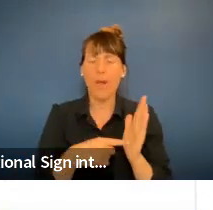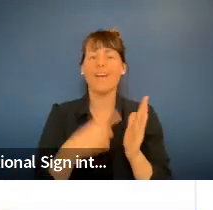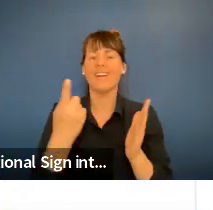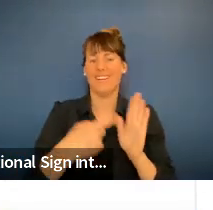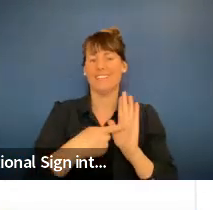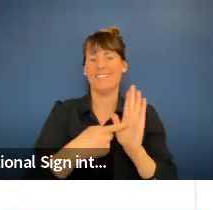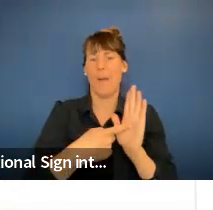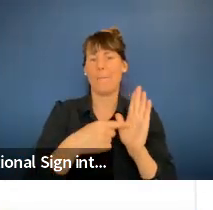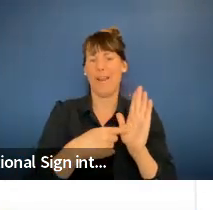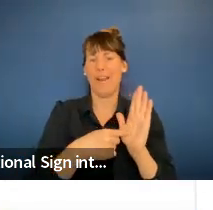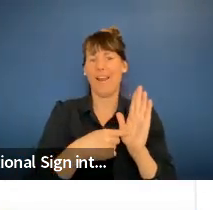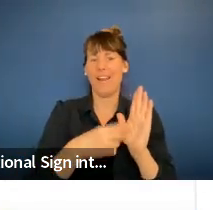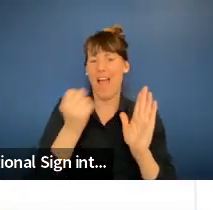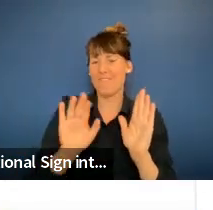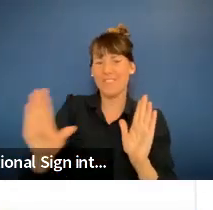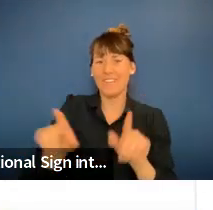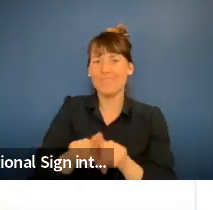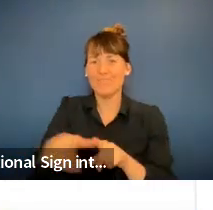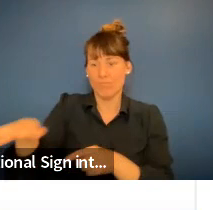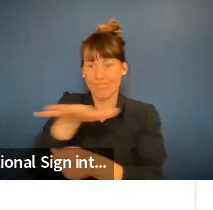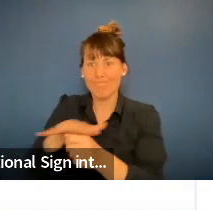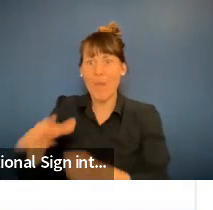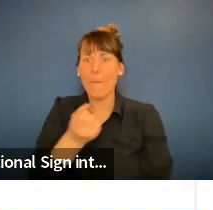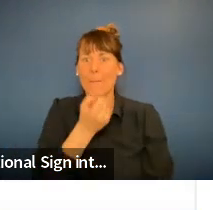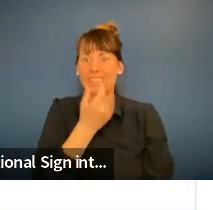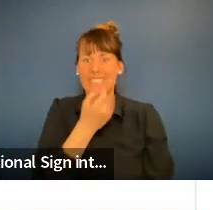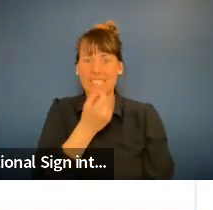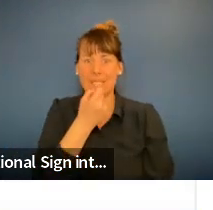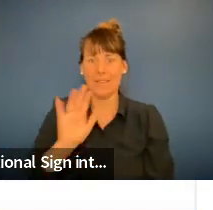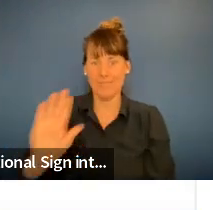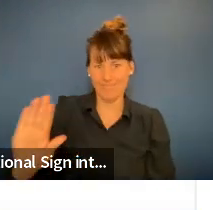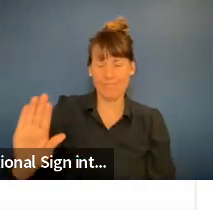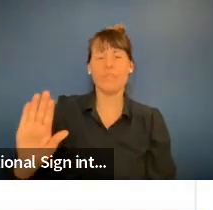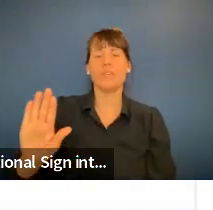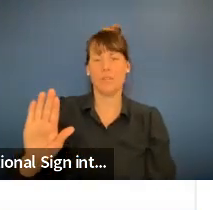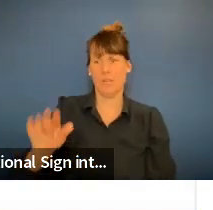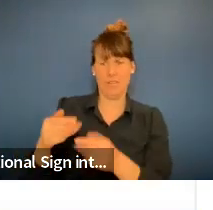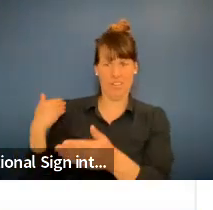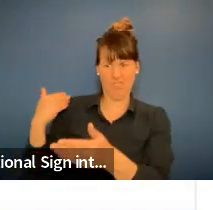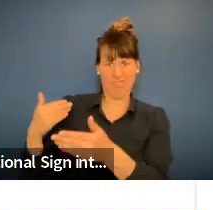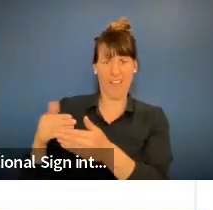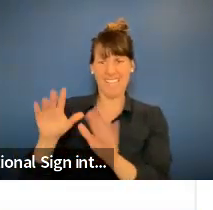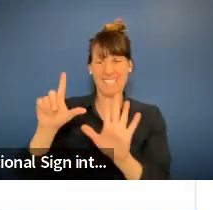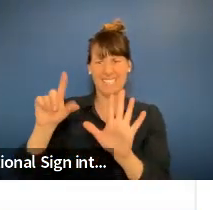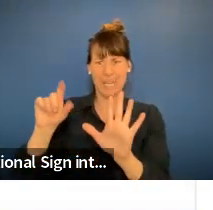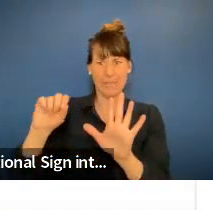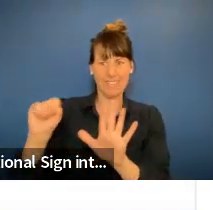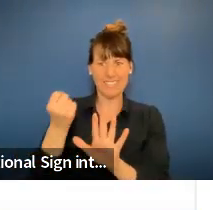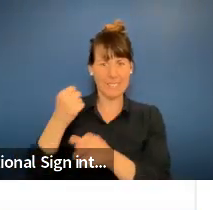70s, essential medicine list was developed. And through that, countries had more access